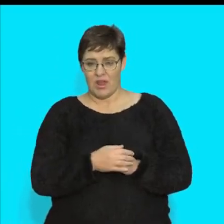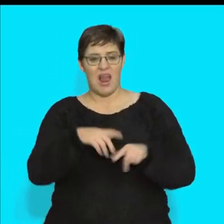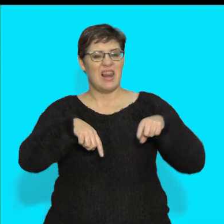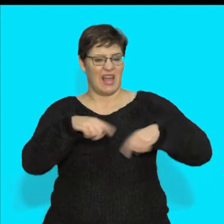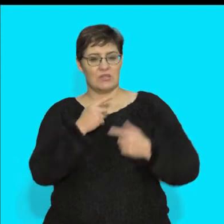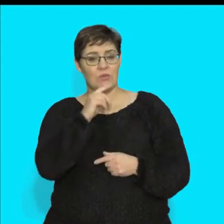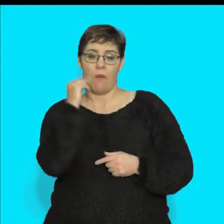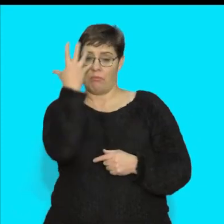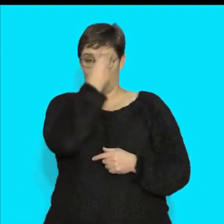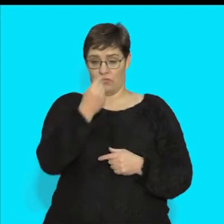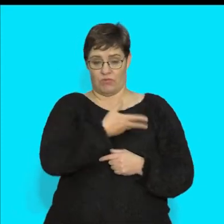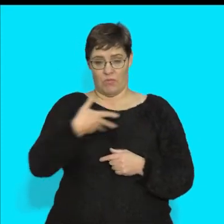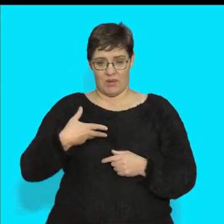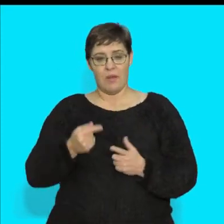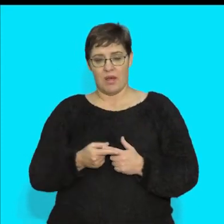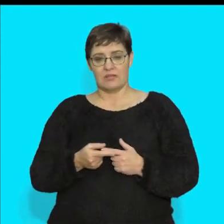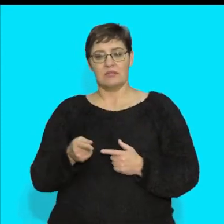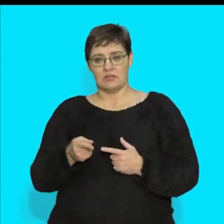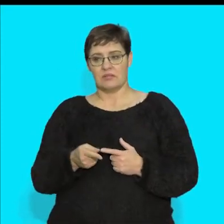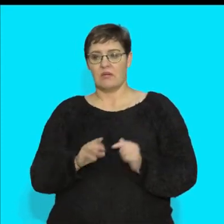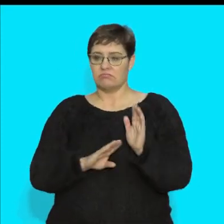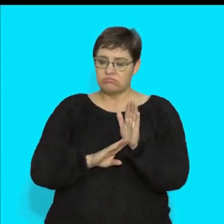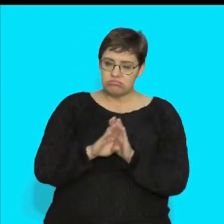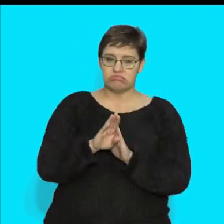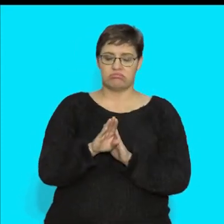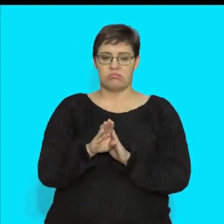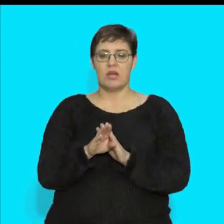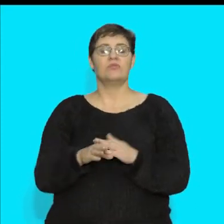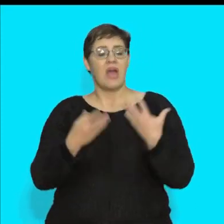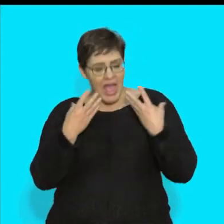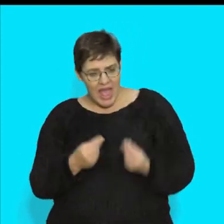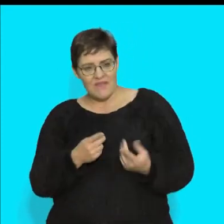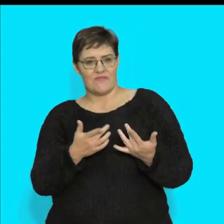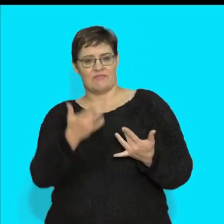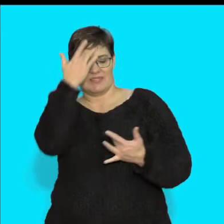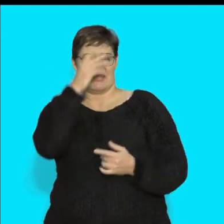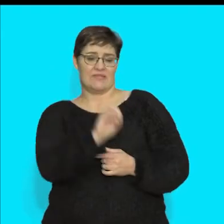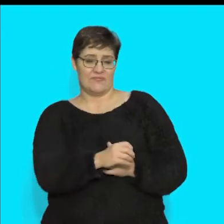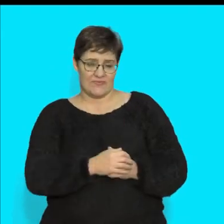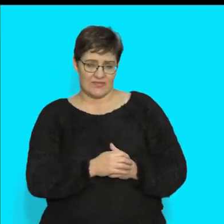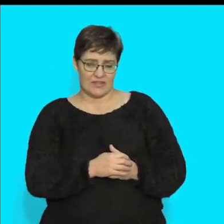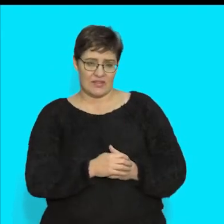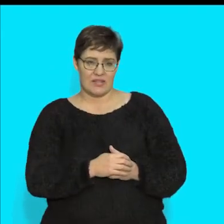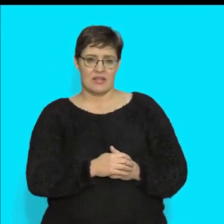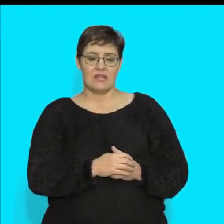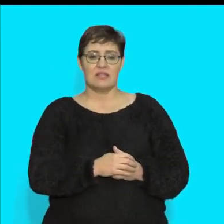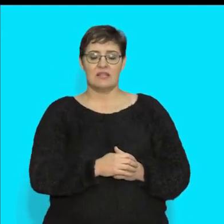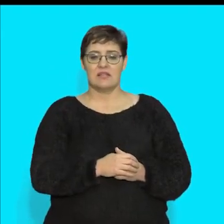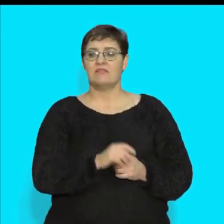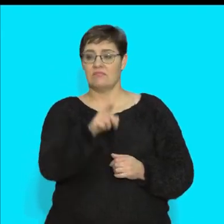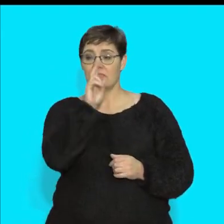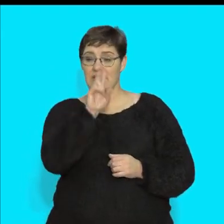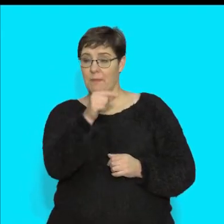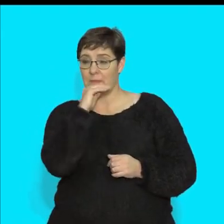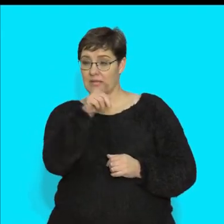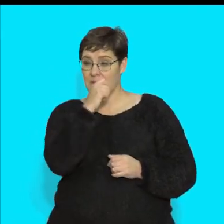as I could say, a beautiful lady, right, who's promoting, right, that she has this disorder, right, called elephantiasis. Do you